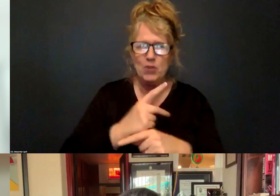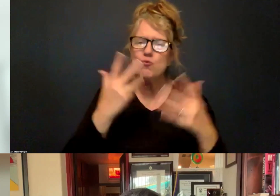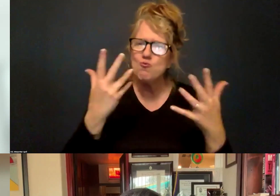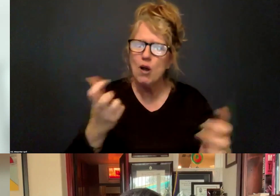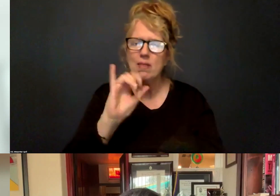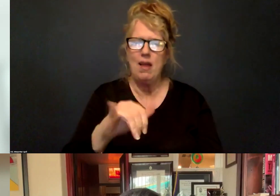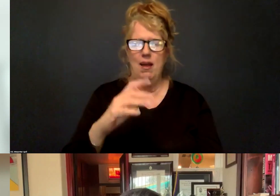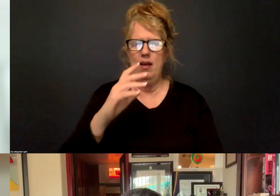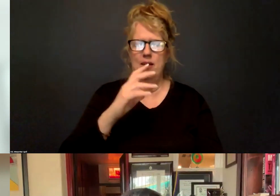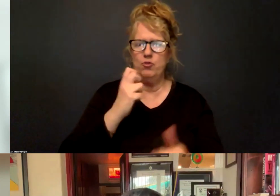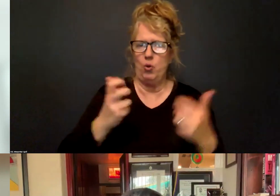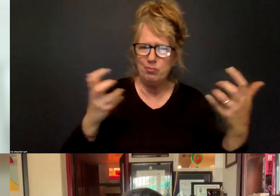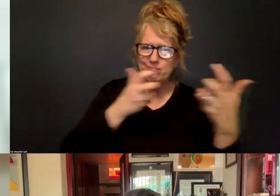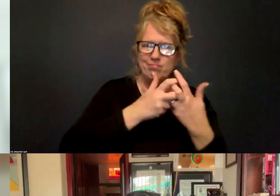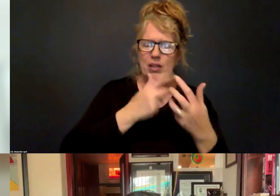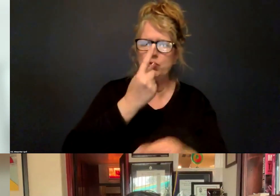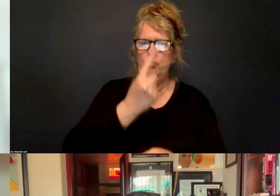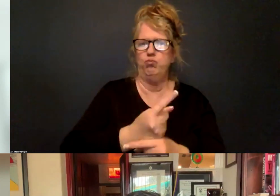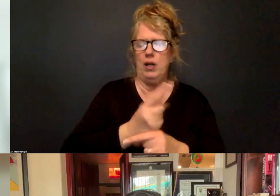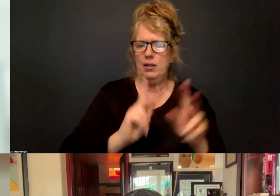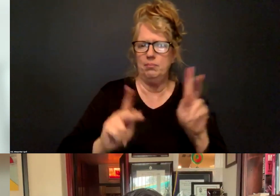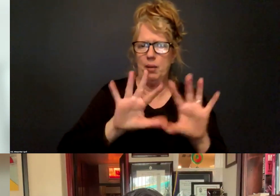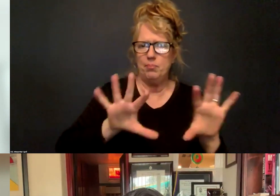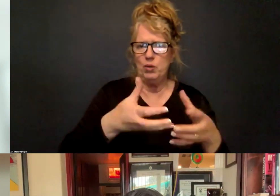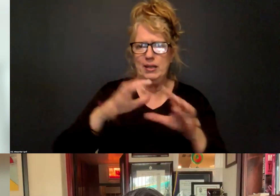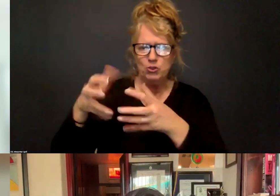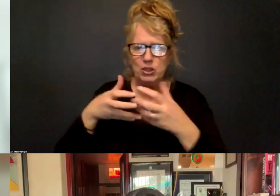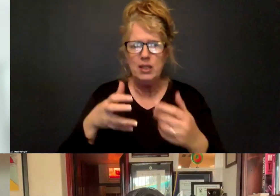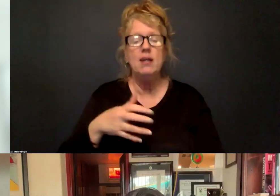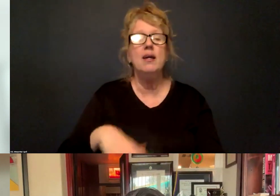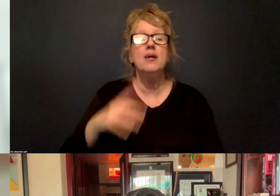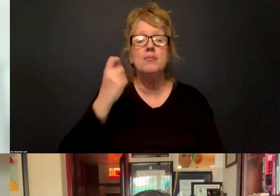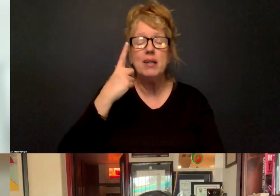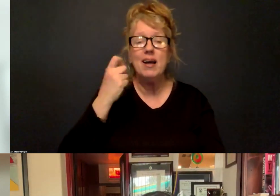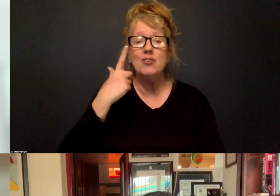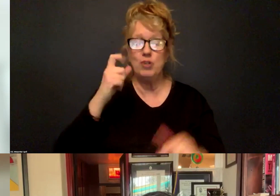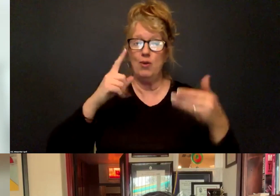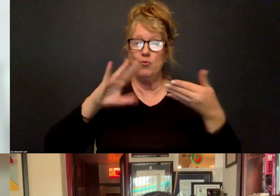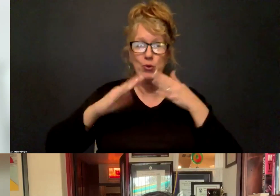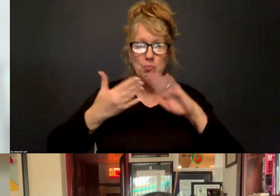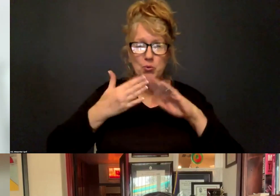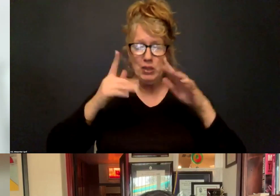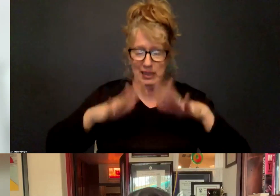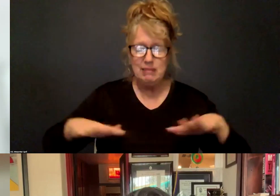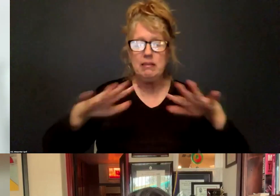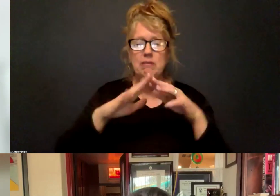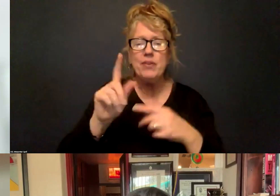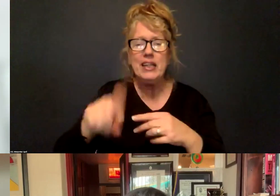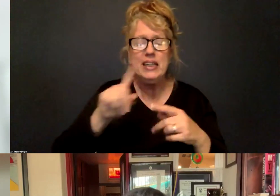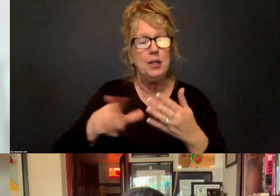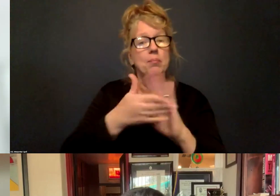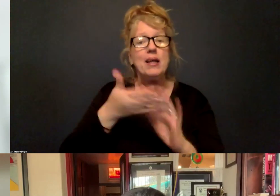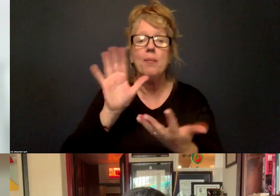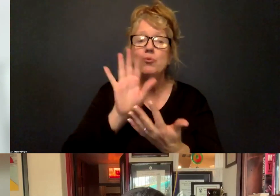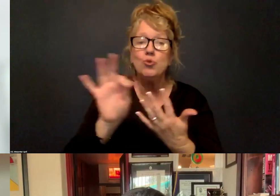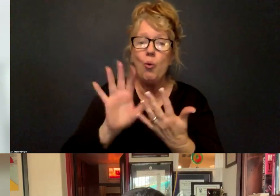the right population. Um, but I think communities need to, so then it becomes a choice of,